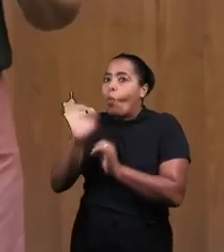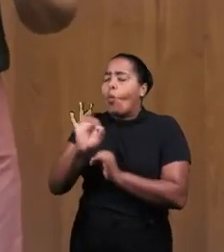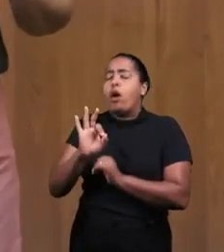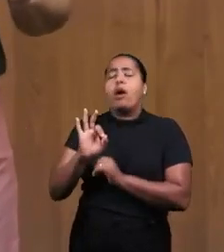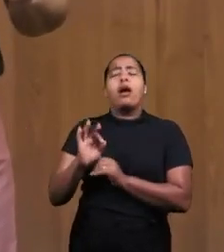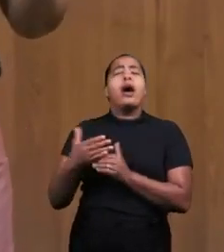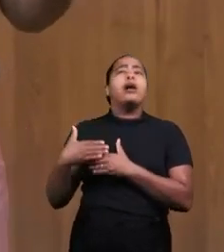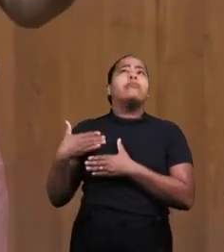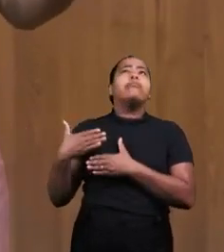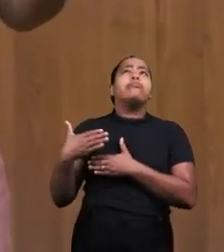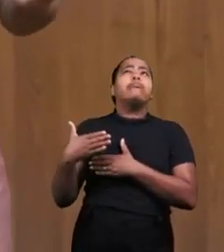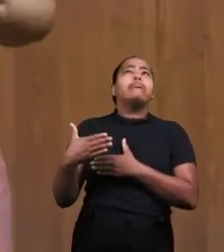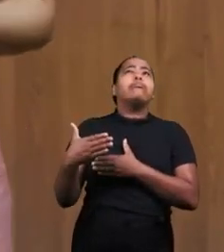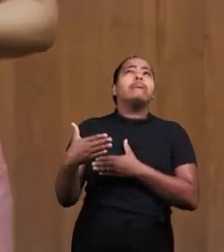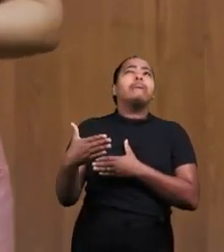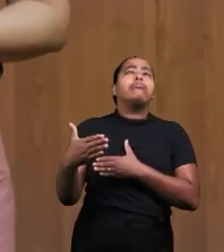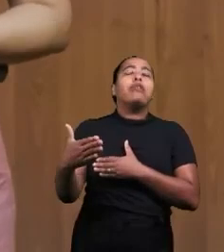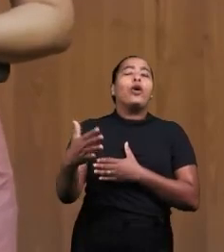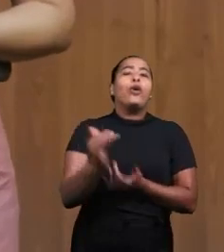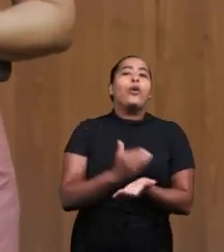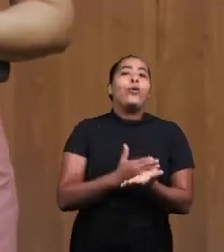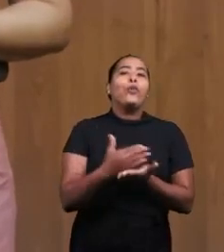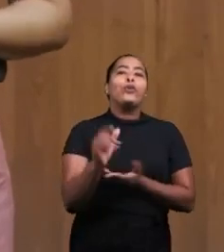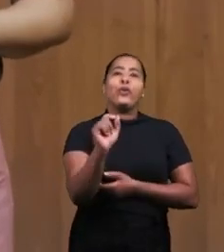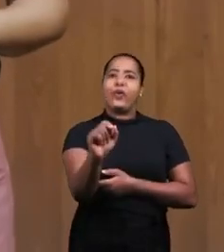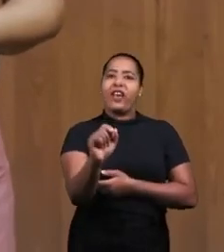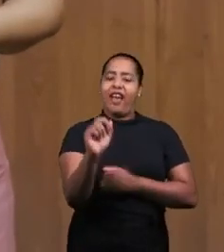days, Samson's wedding feast begins.